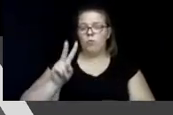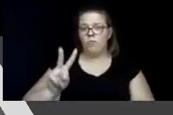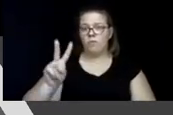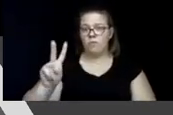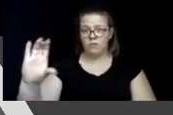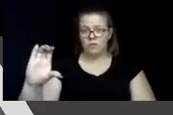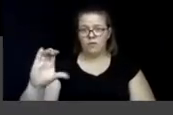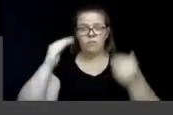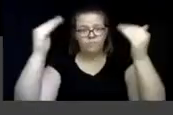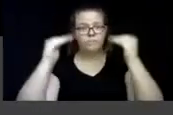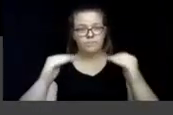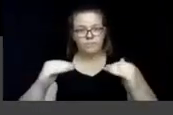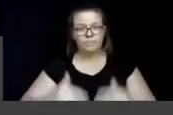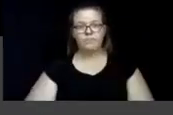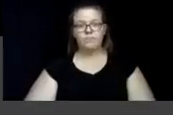Next slide, please.